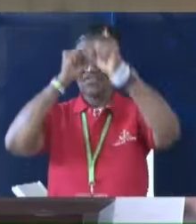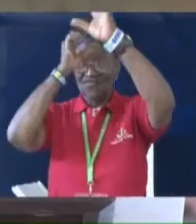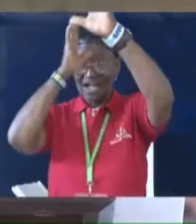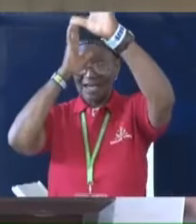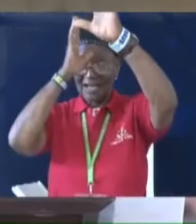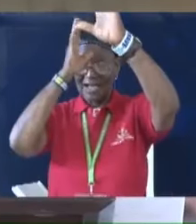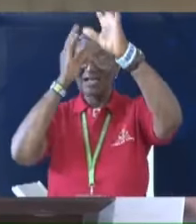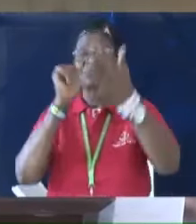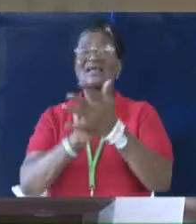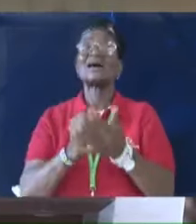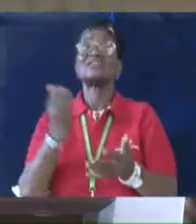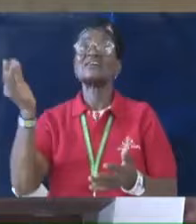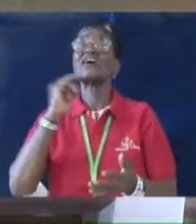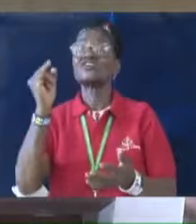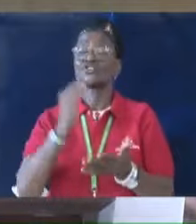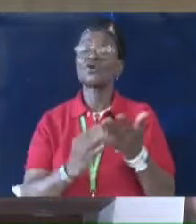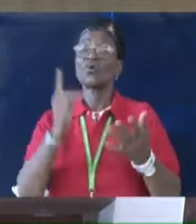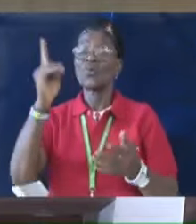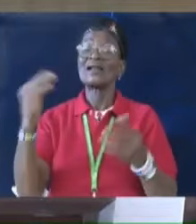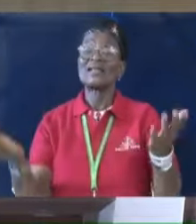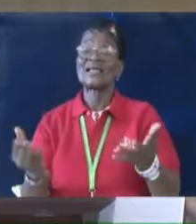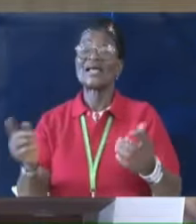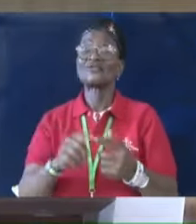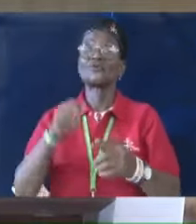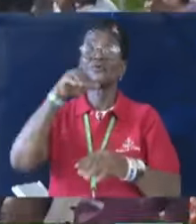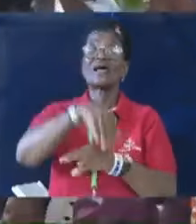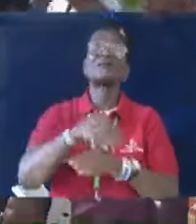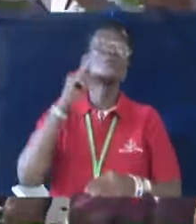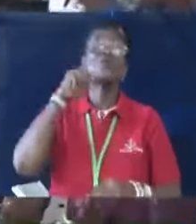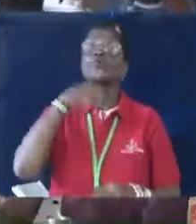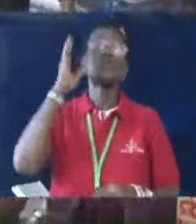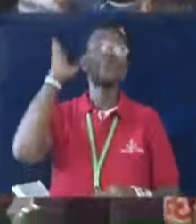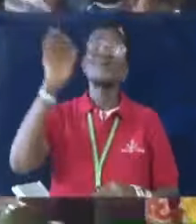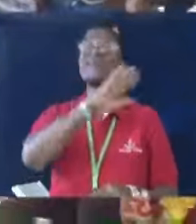that there is someone here tonight who will never know sorrow again.